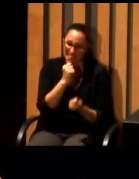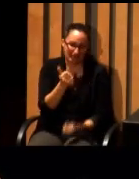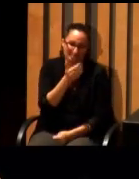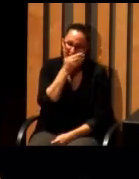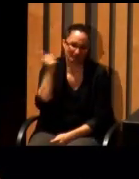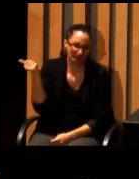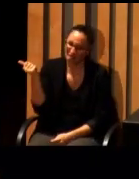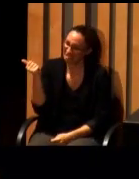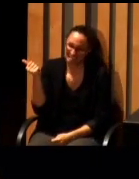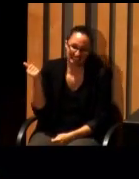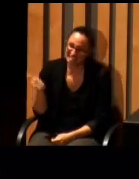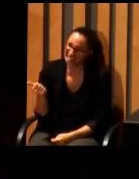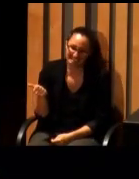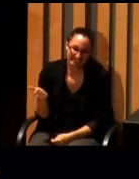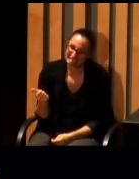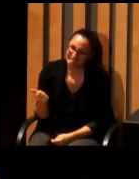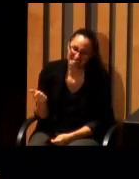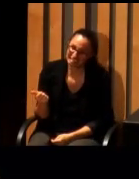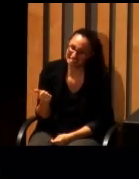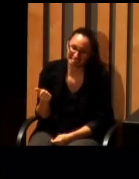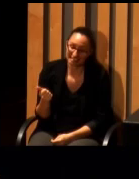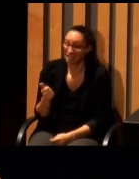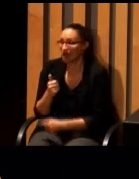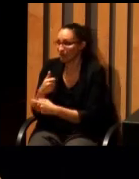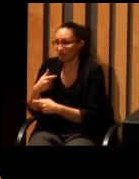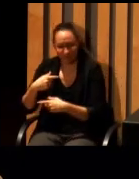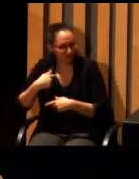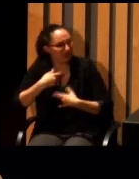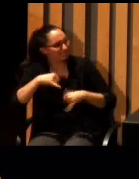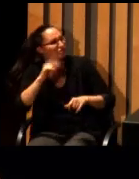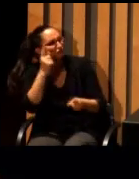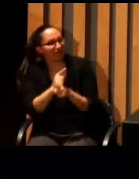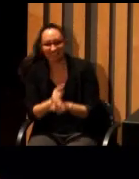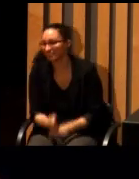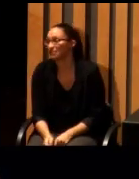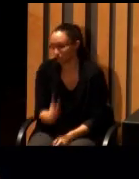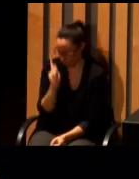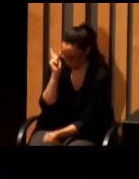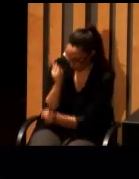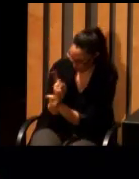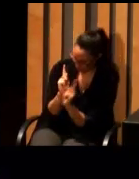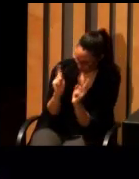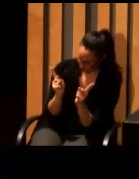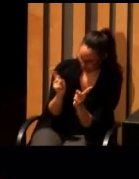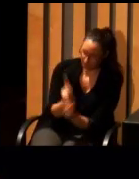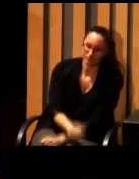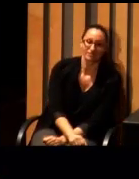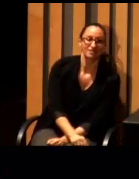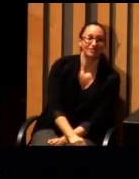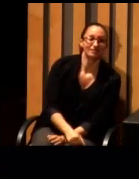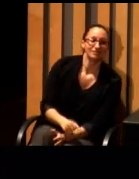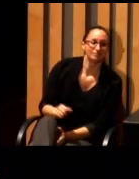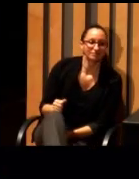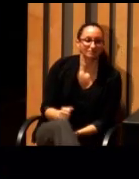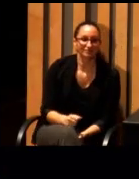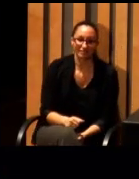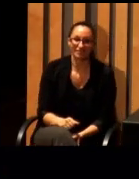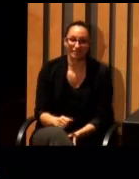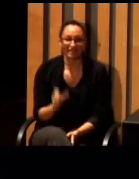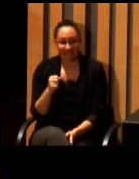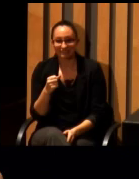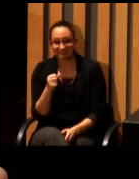But you would. But I'm still right. But you're still right. But I'm still right. And the point is